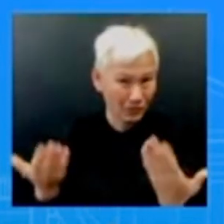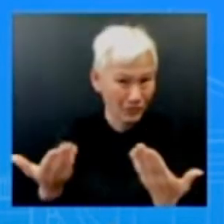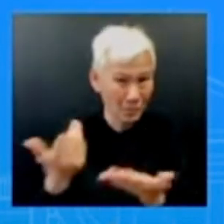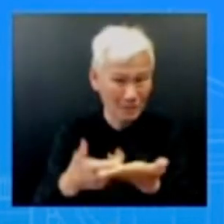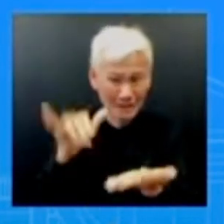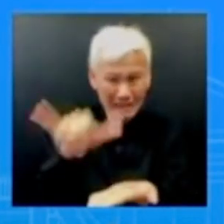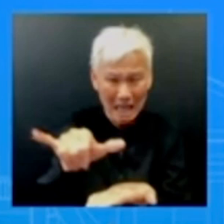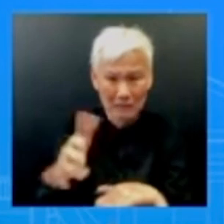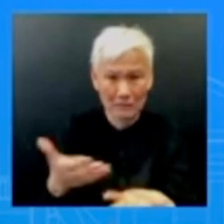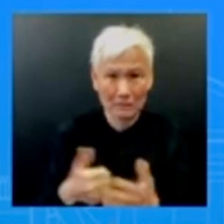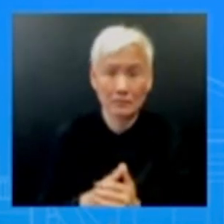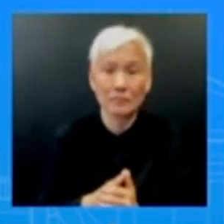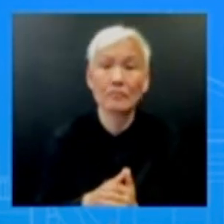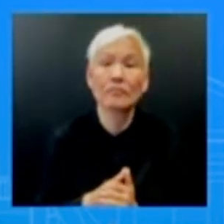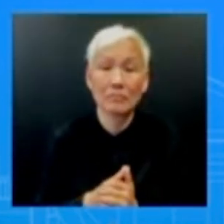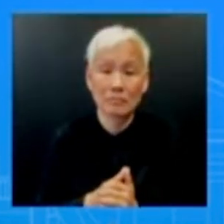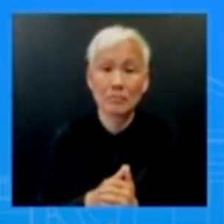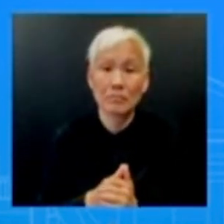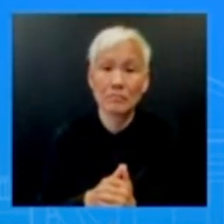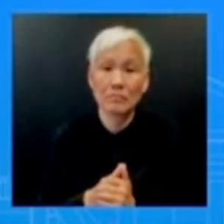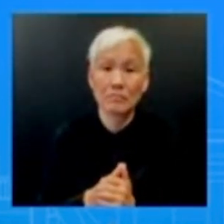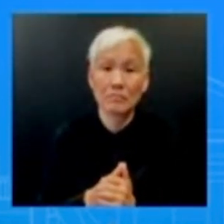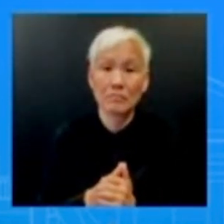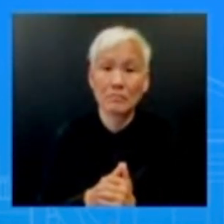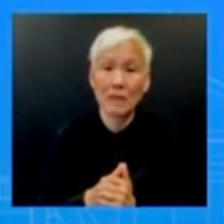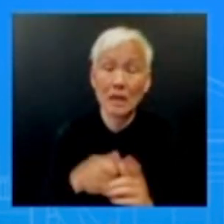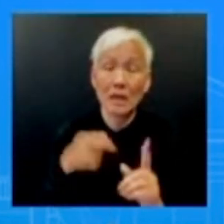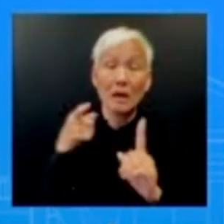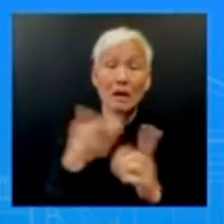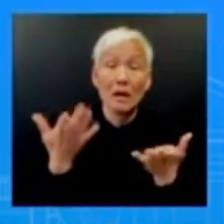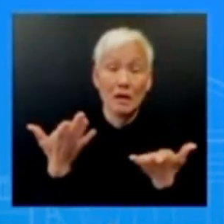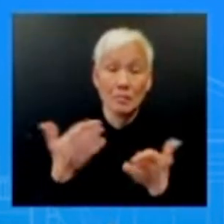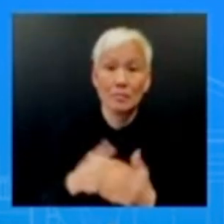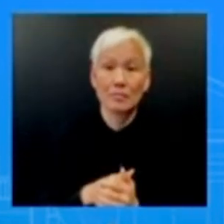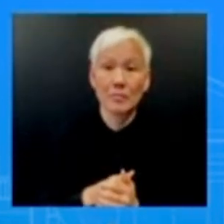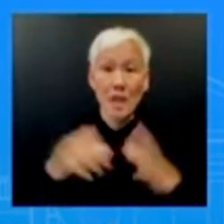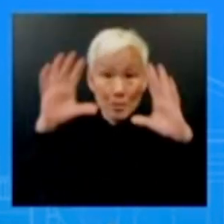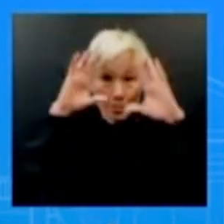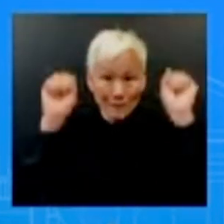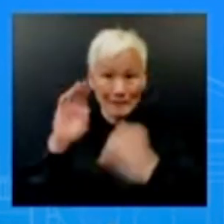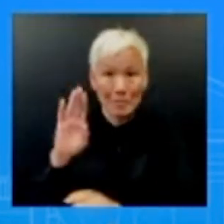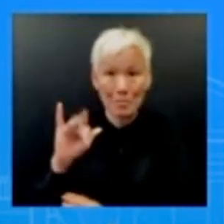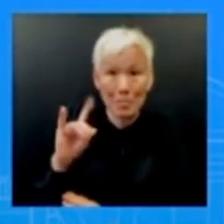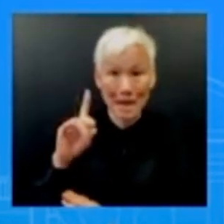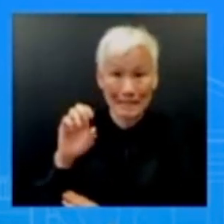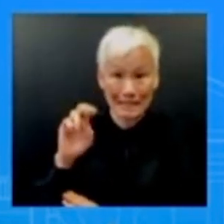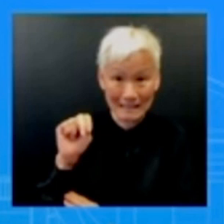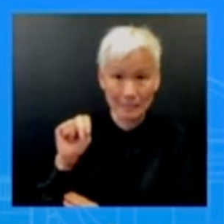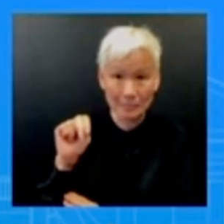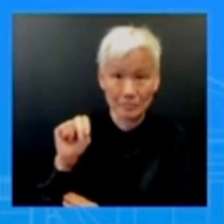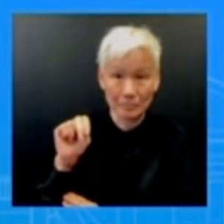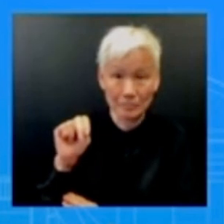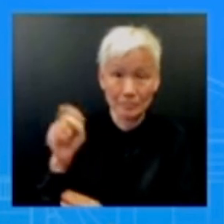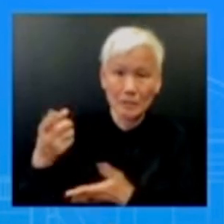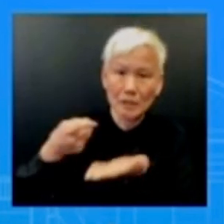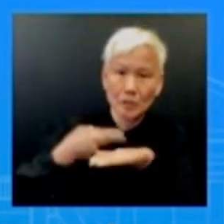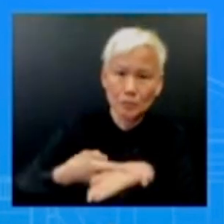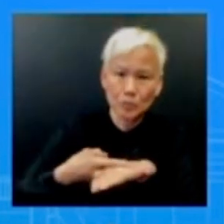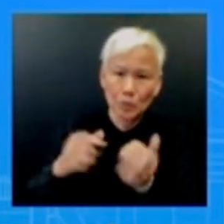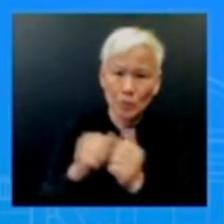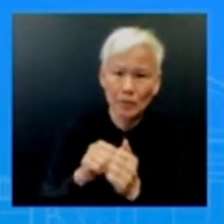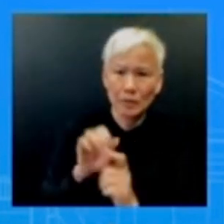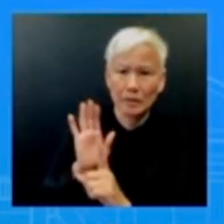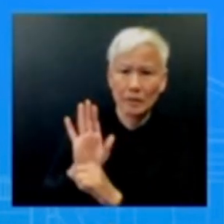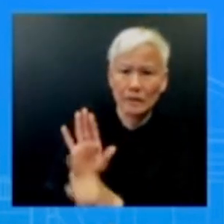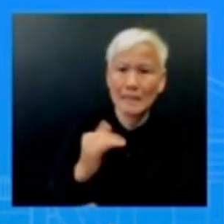that President Biden stressed to Prime Minister Netanyahu was our ironclad support for Israel's security, and that's going to continue. We